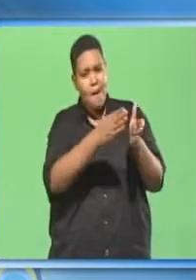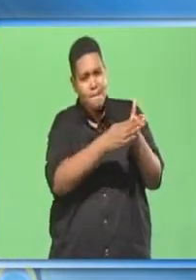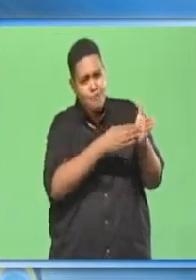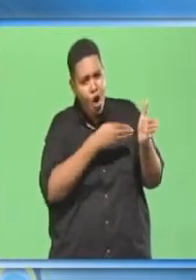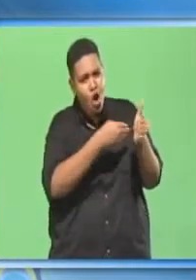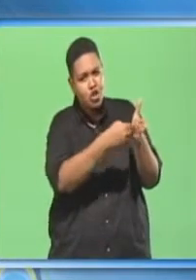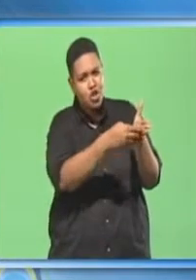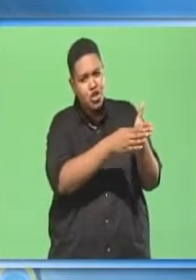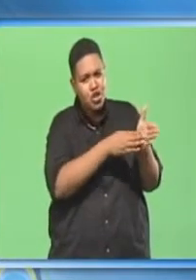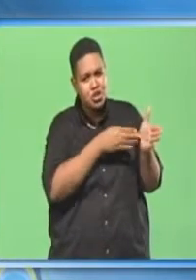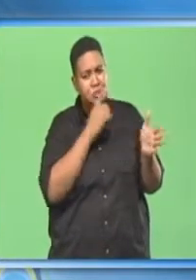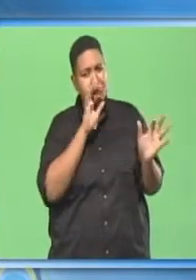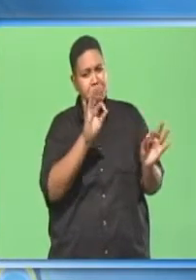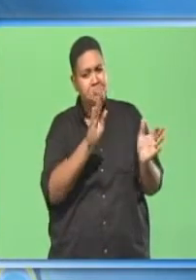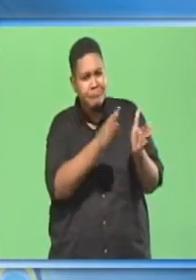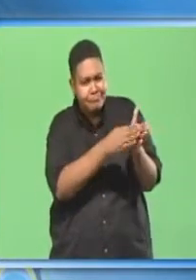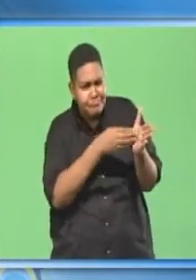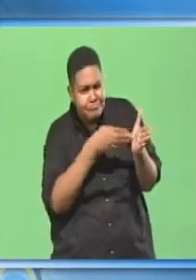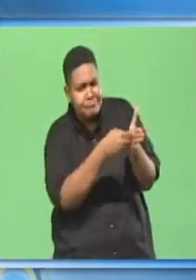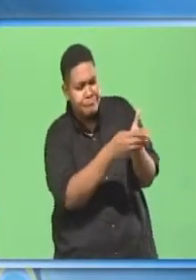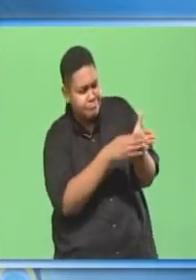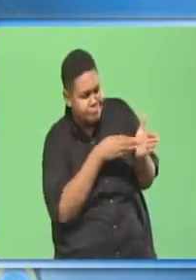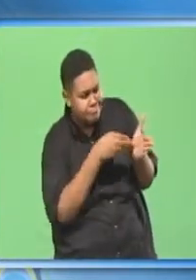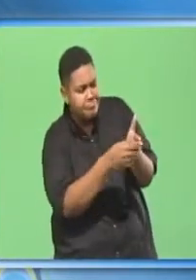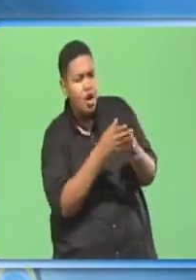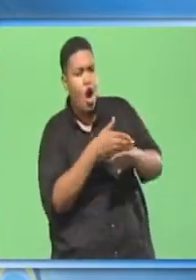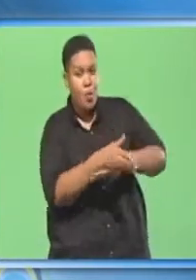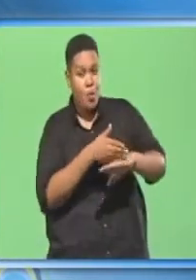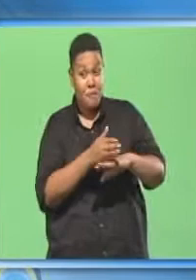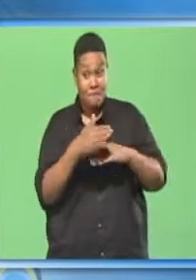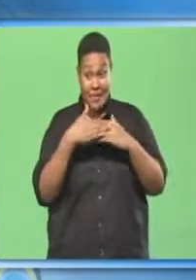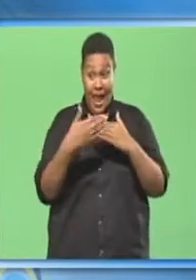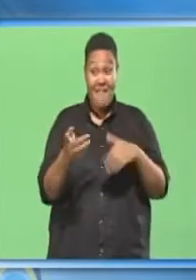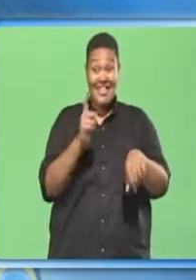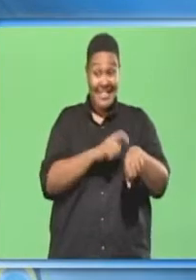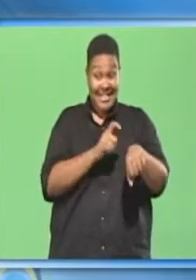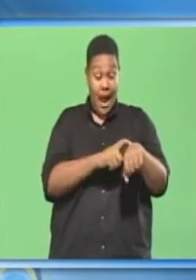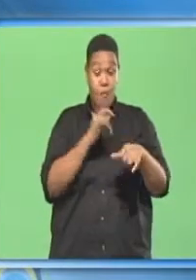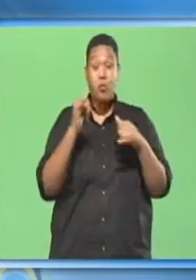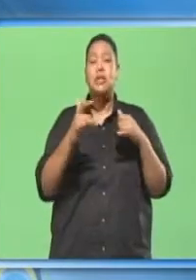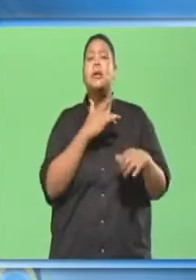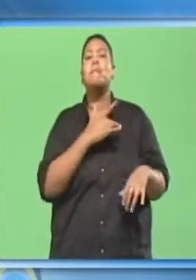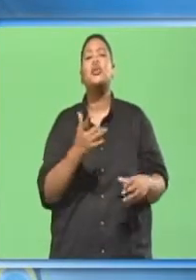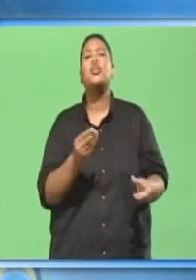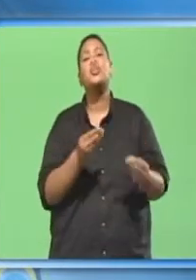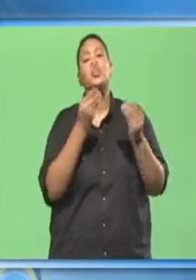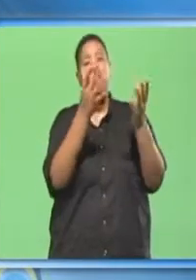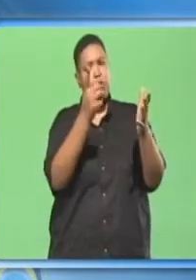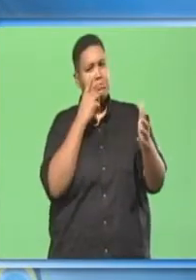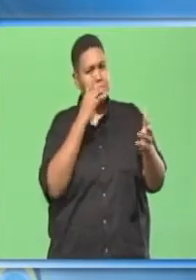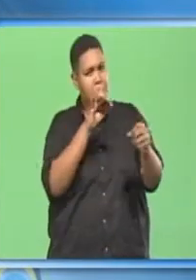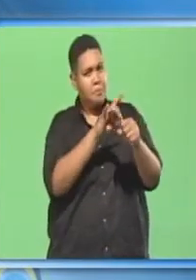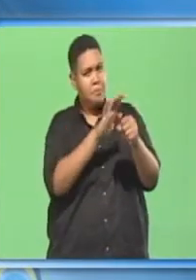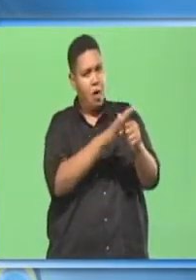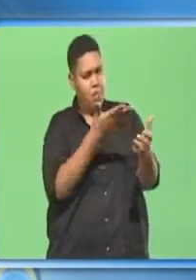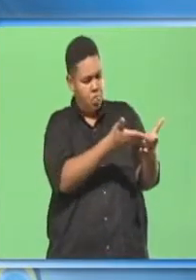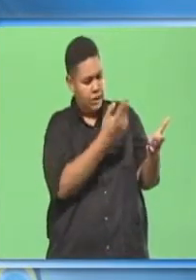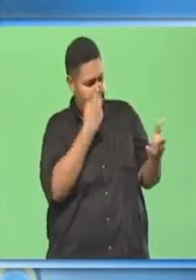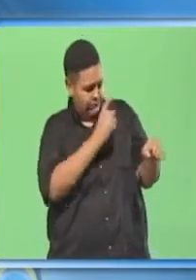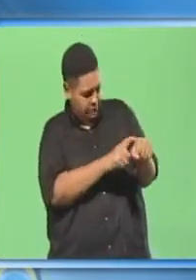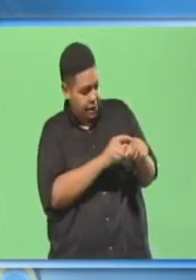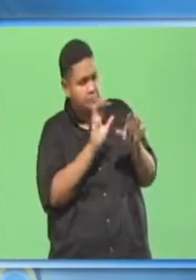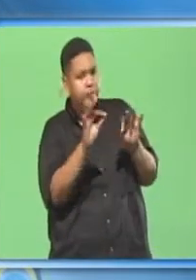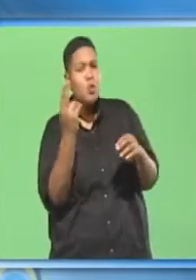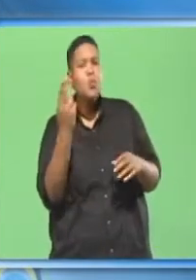generous amount of stain on the wood piece. After a period of time, which is usually suggested by the manufacturer, use a